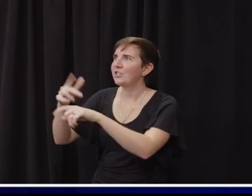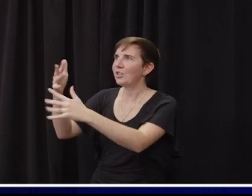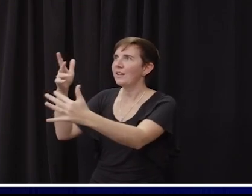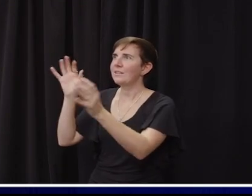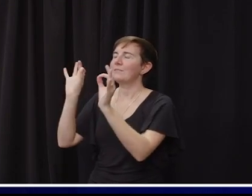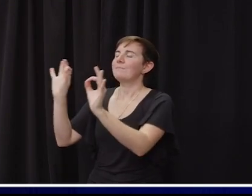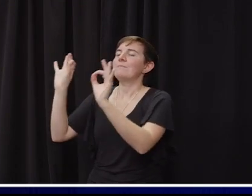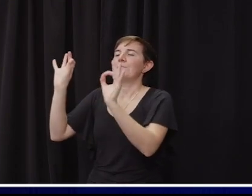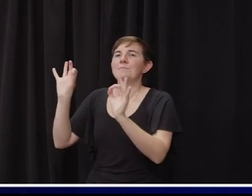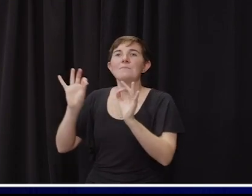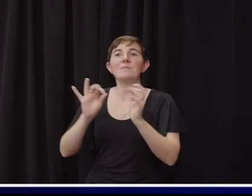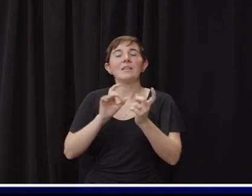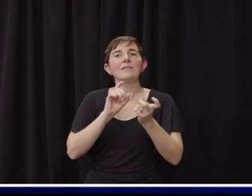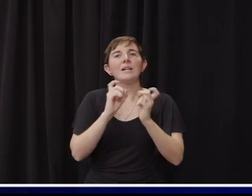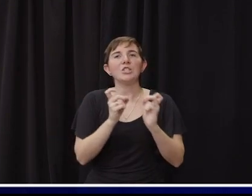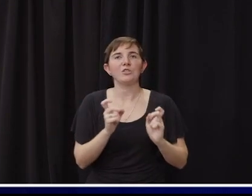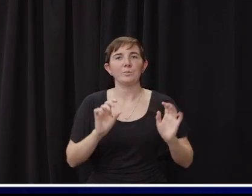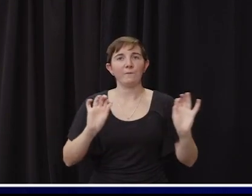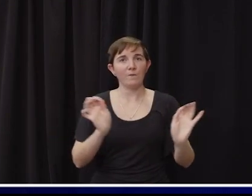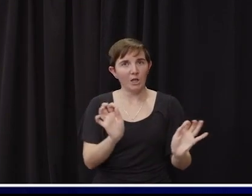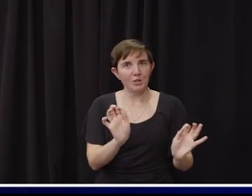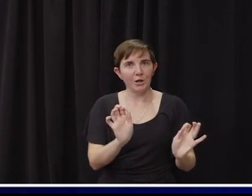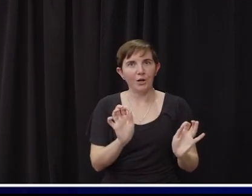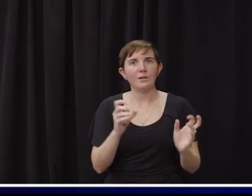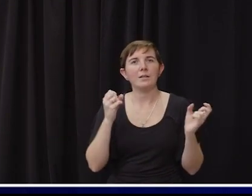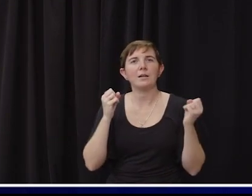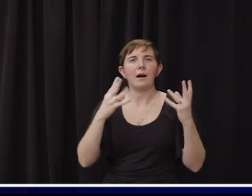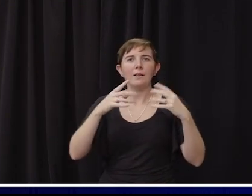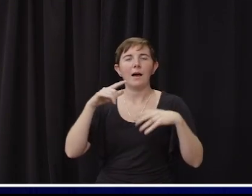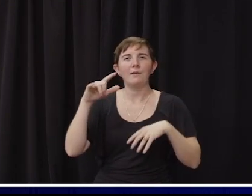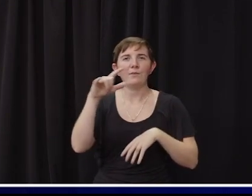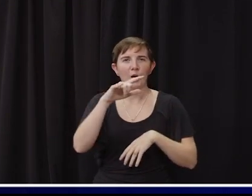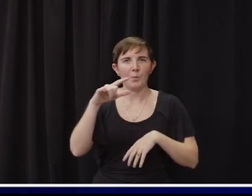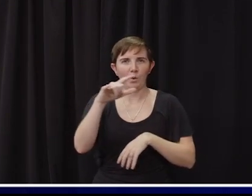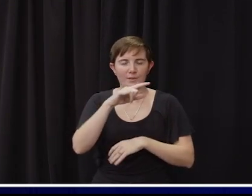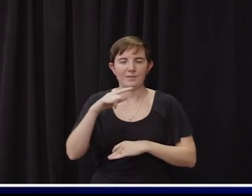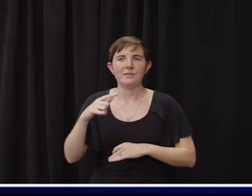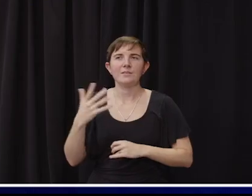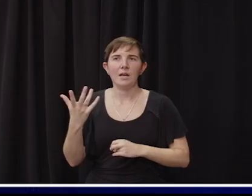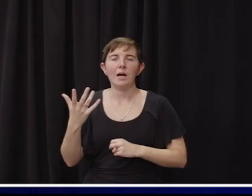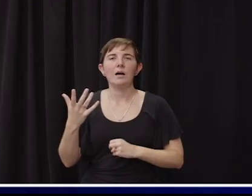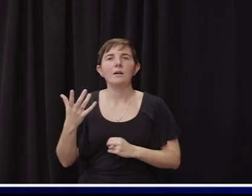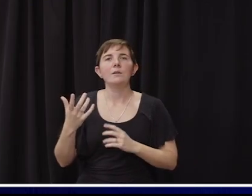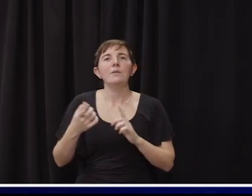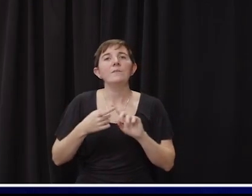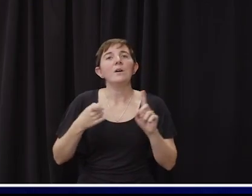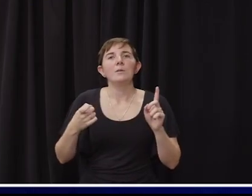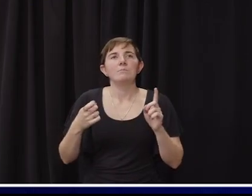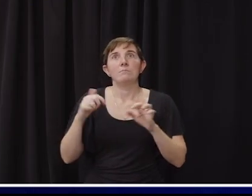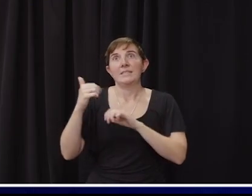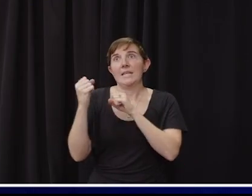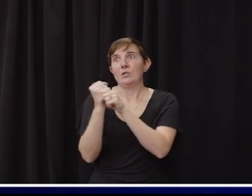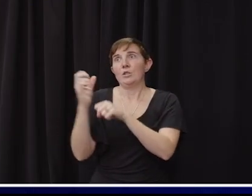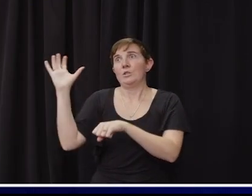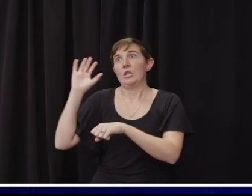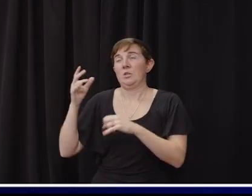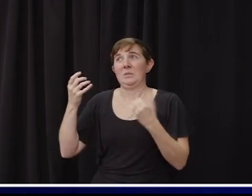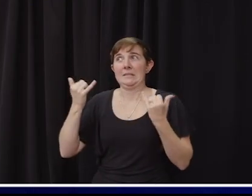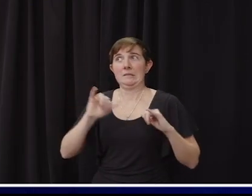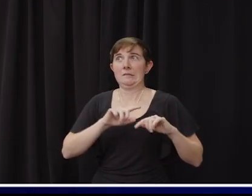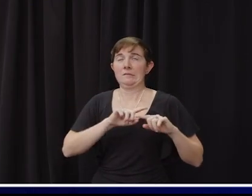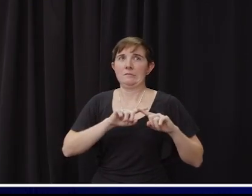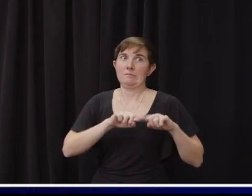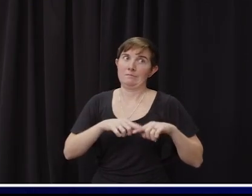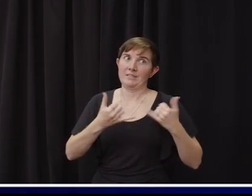Adjustable furniture. So in a lot of the airports, maybe from 10 years ago, it might still be depending